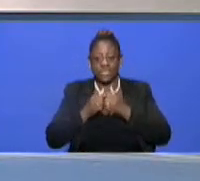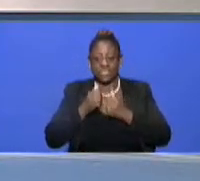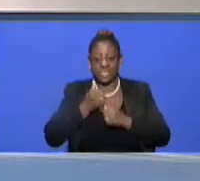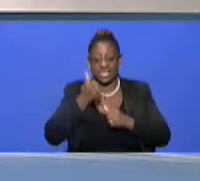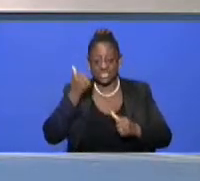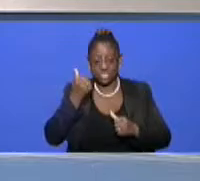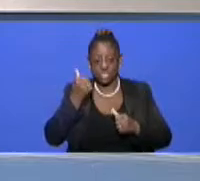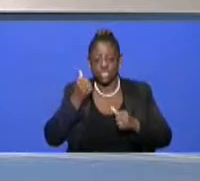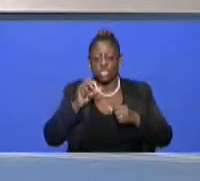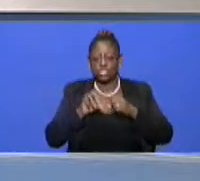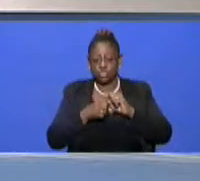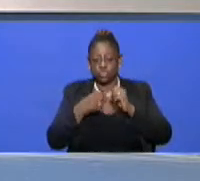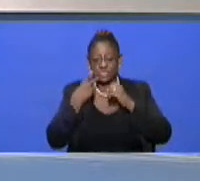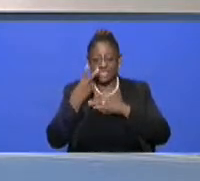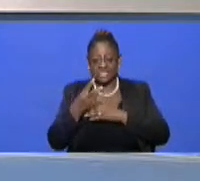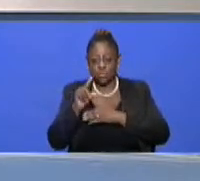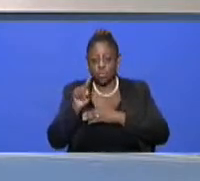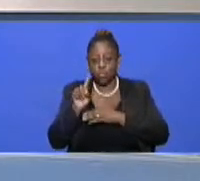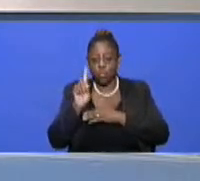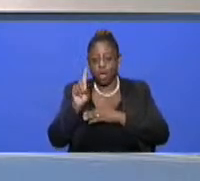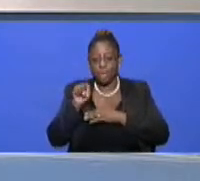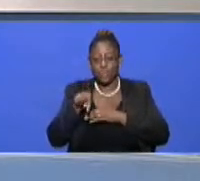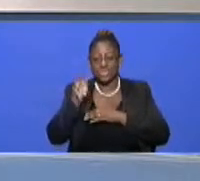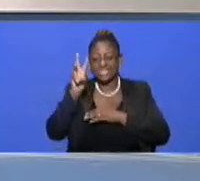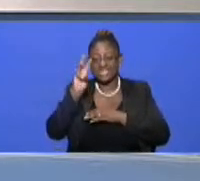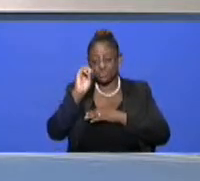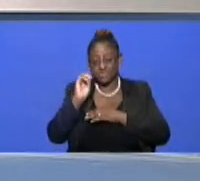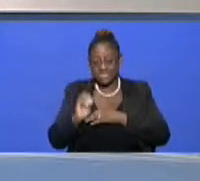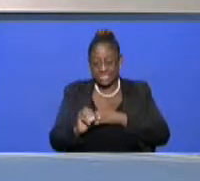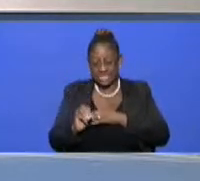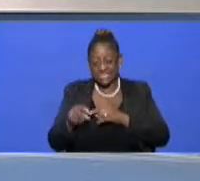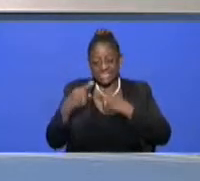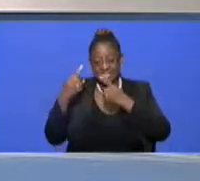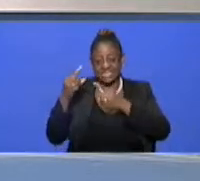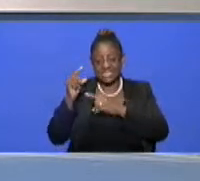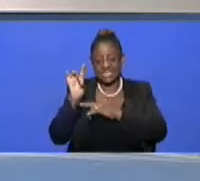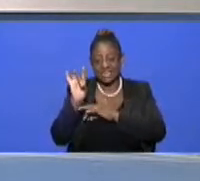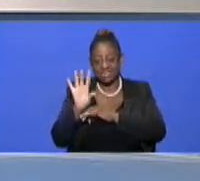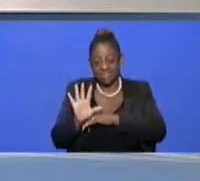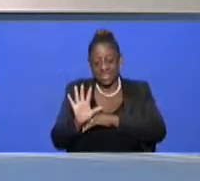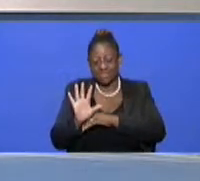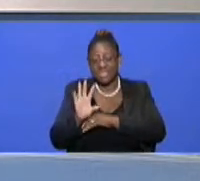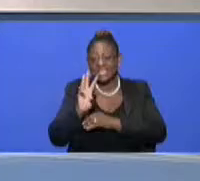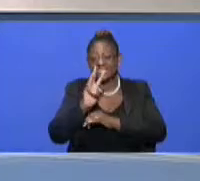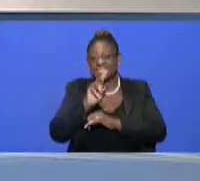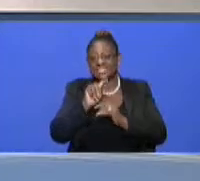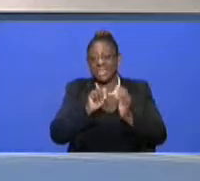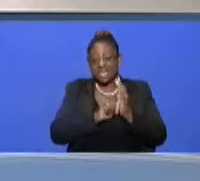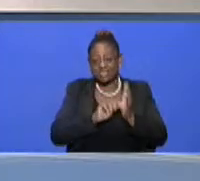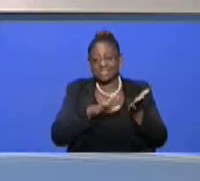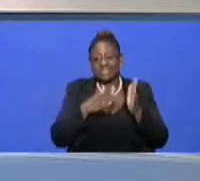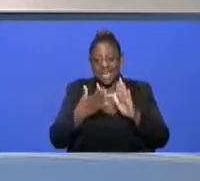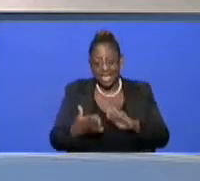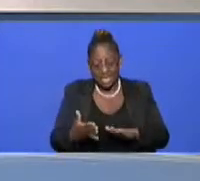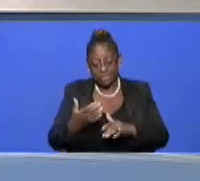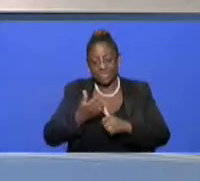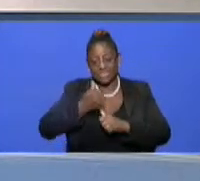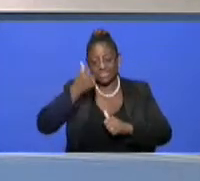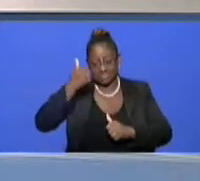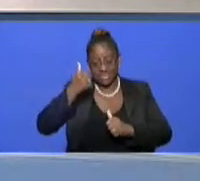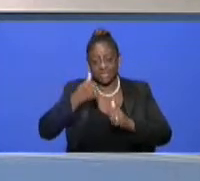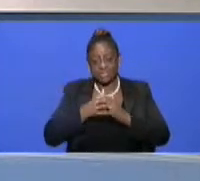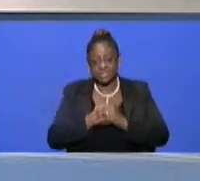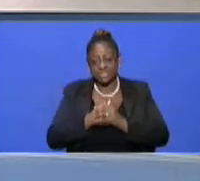national prevalence rate of 1.6%. Since 1985, nearly 6,000 people have died as a result of the